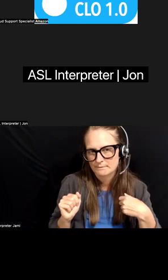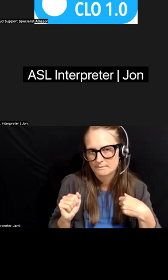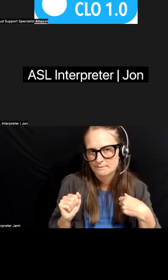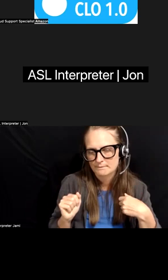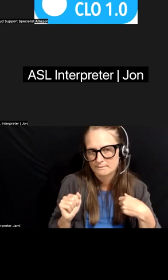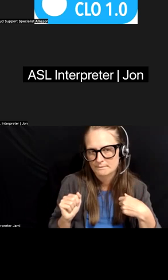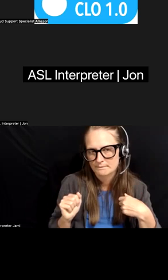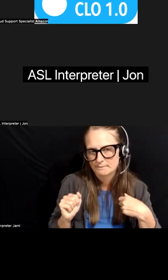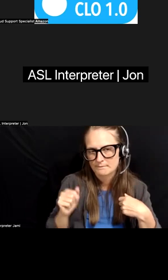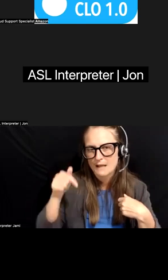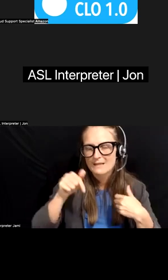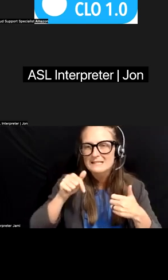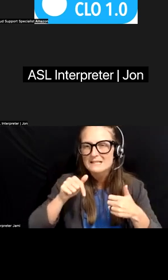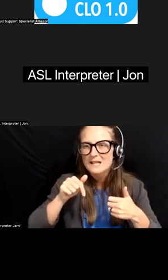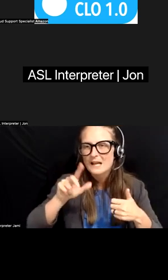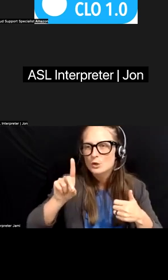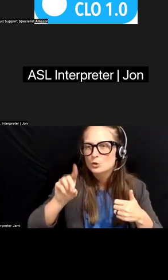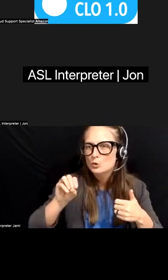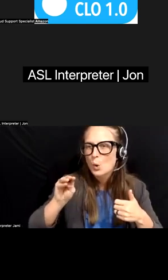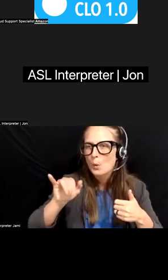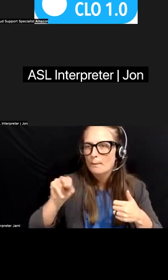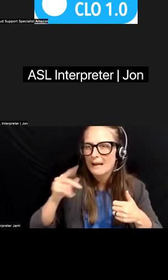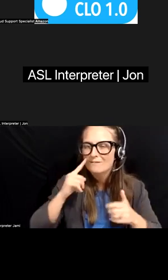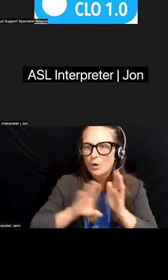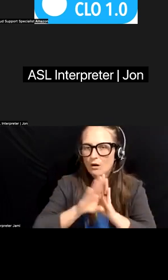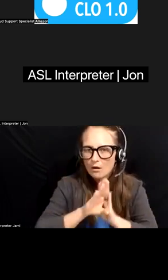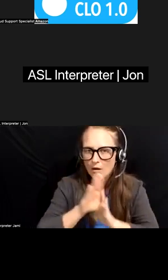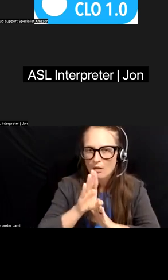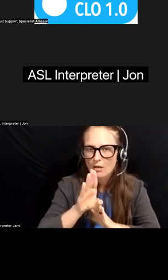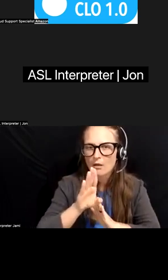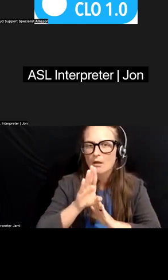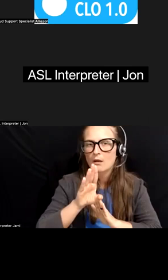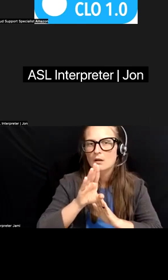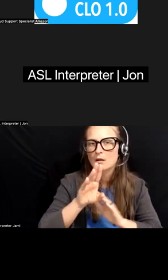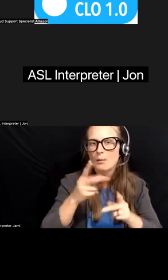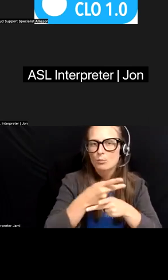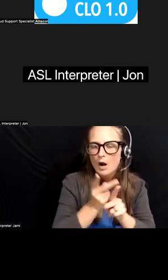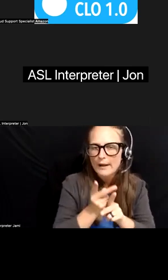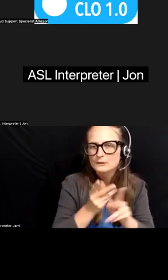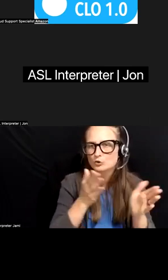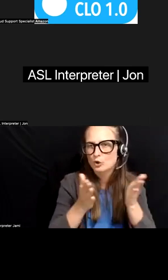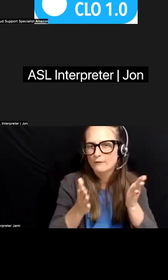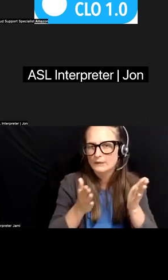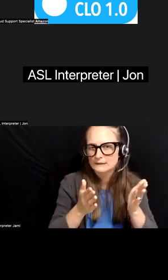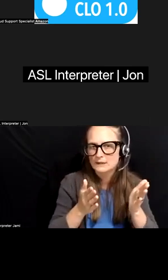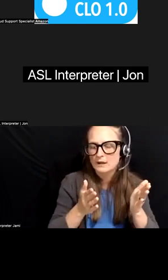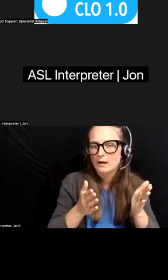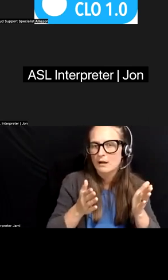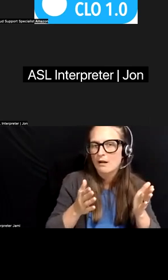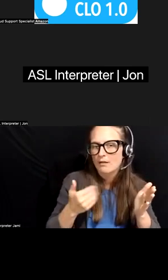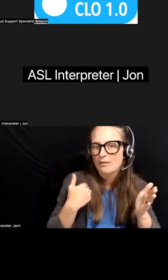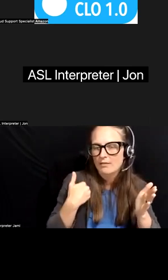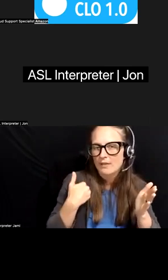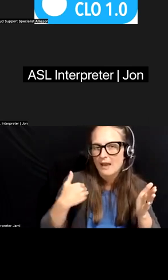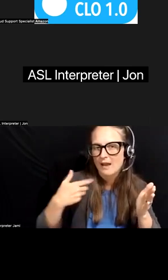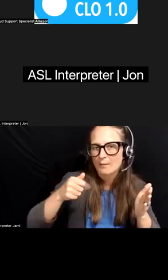This is a domain for developers. Example products and services of PaaS. Cloud providers have the And they're following as the PaaS